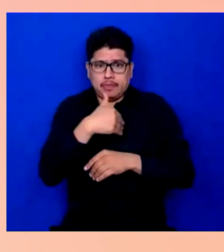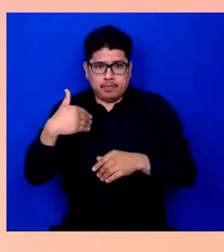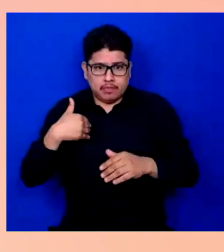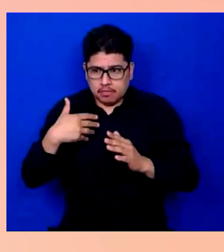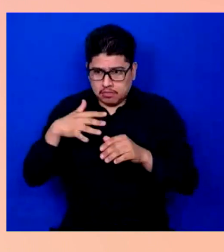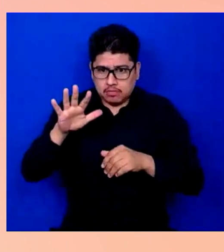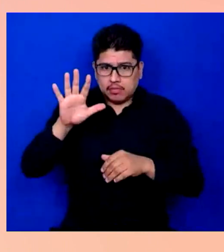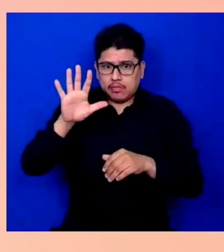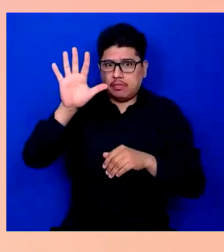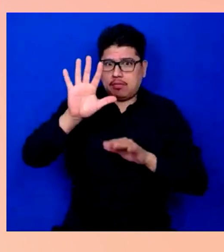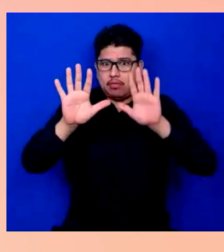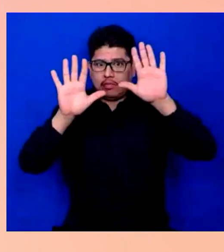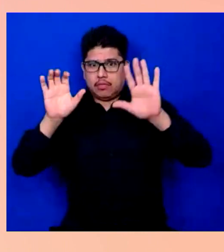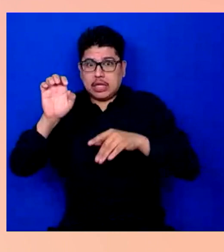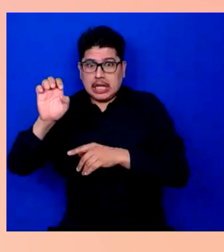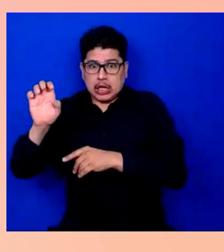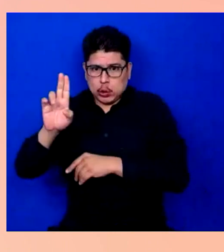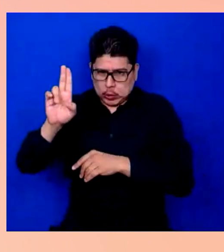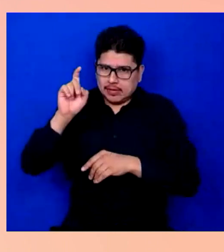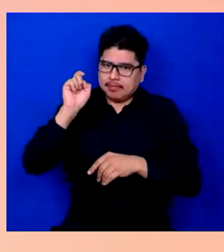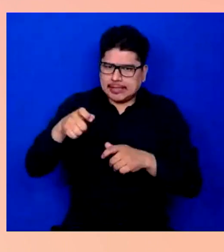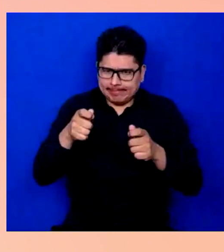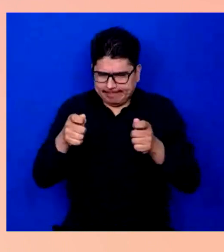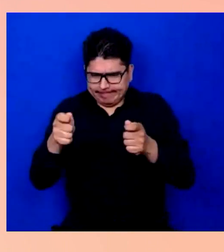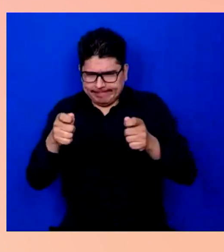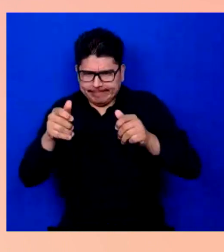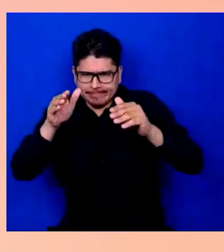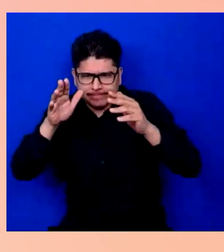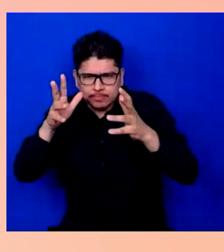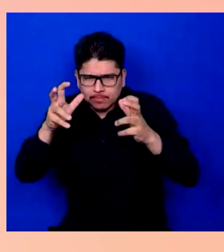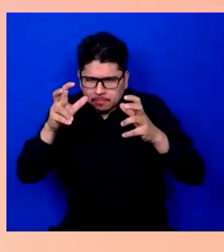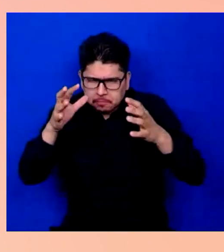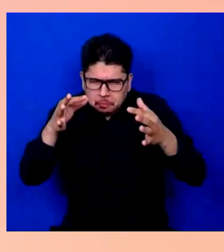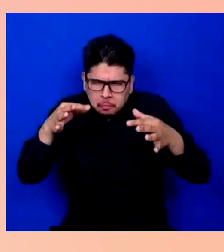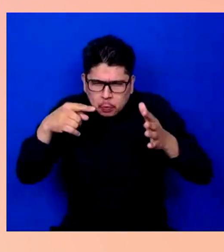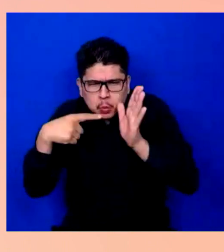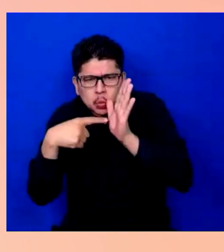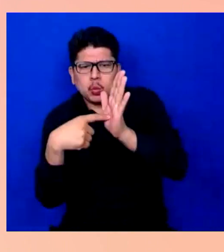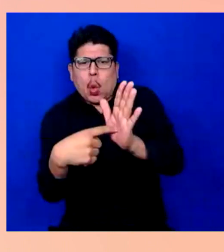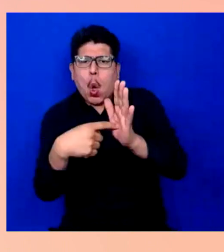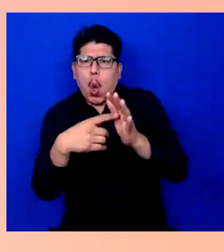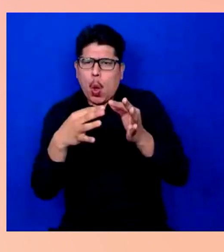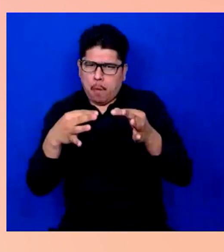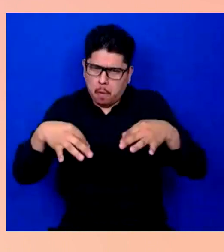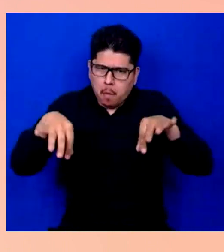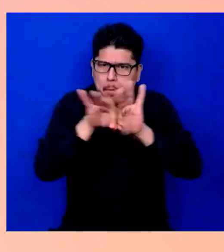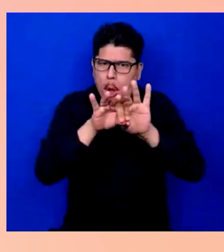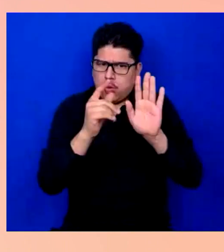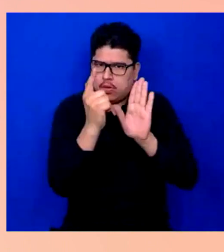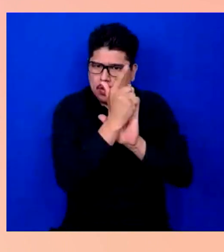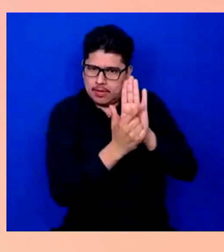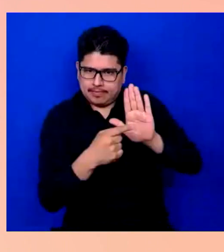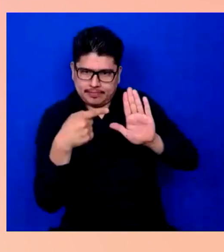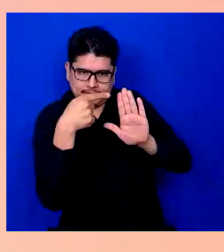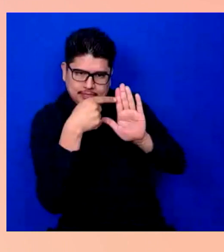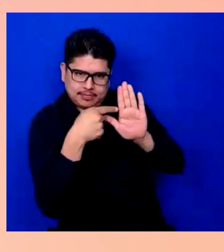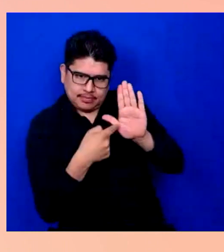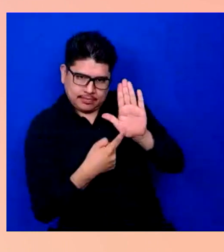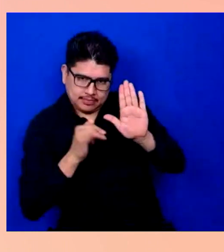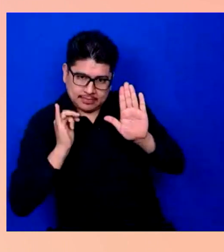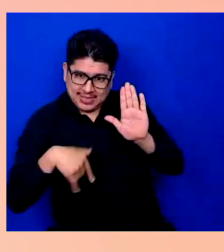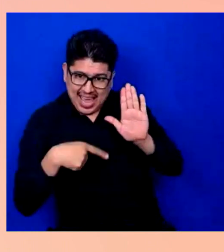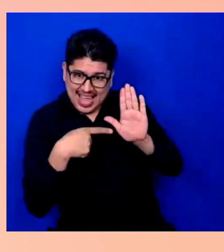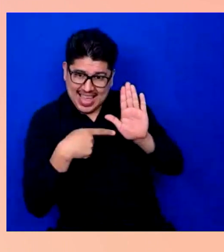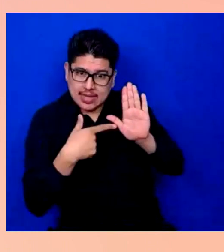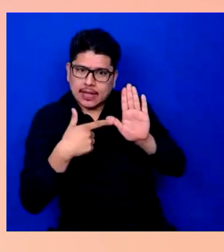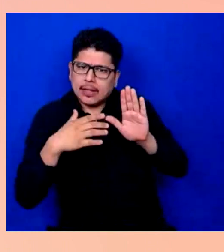managed to introduce very important legislation tackling these aspects on electronic communications, for example, in which